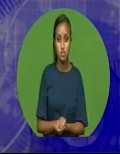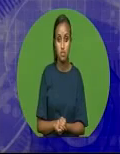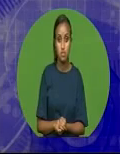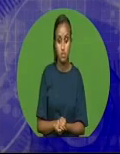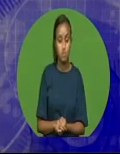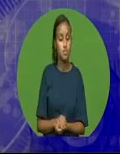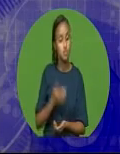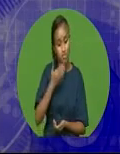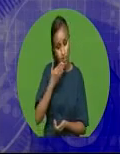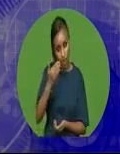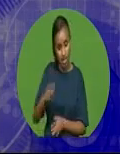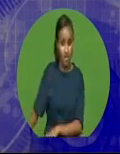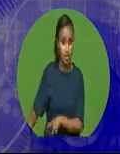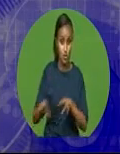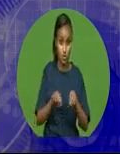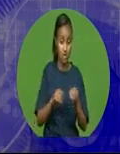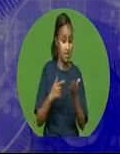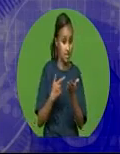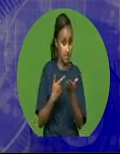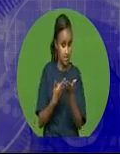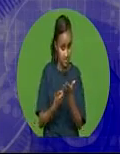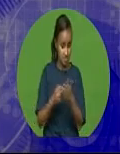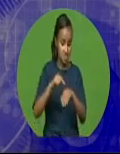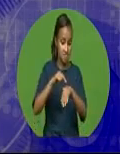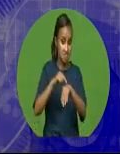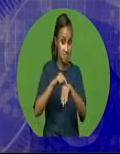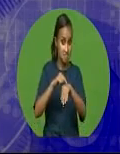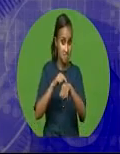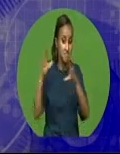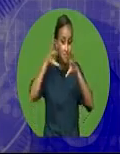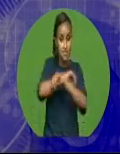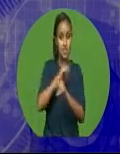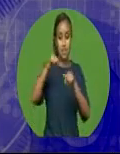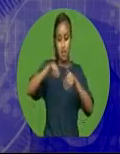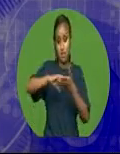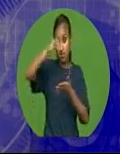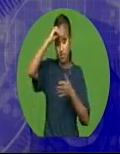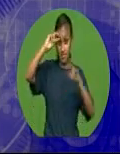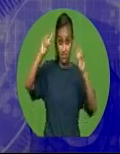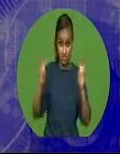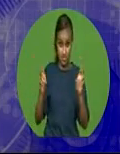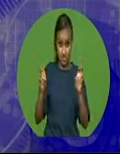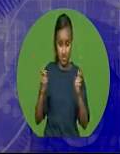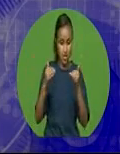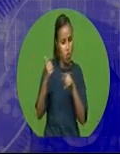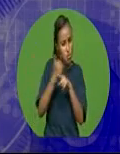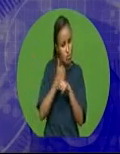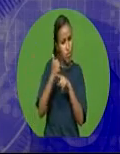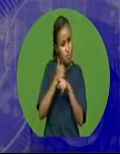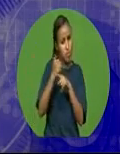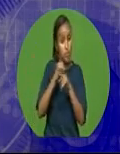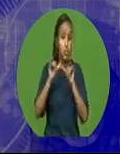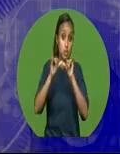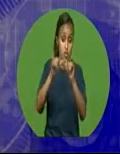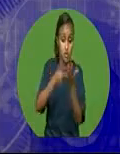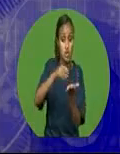Well, students, that brings us to the end of our lesson for today. Keep on practicing on the